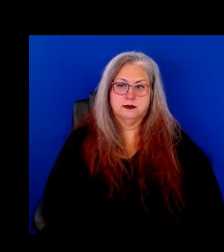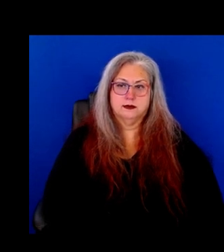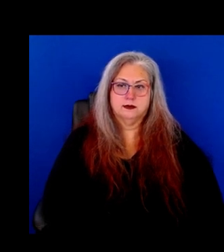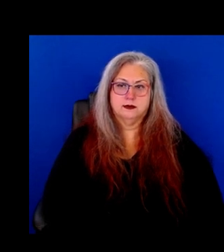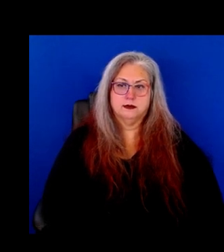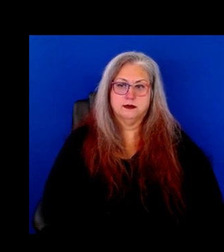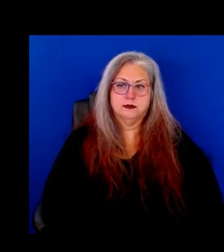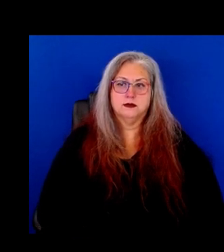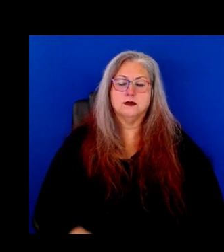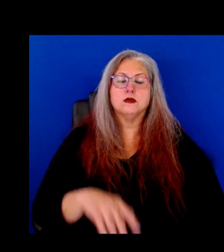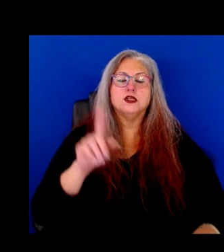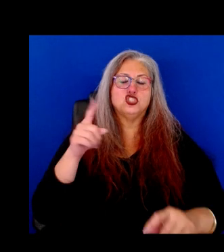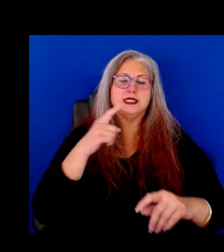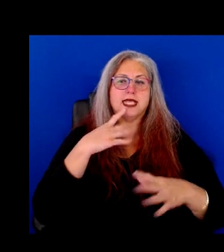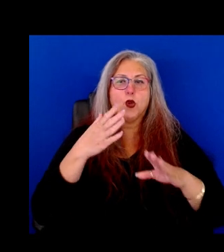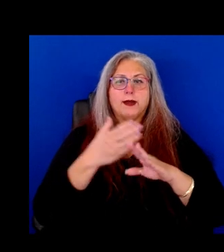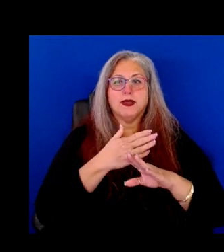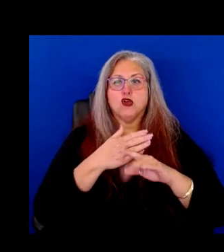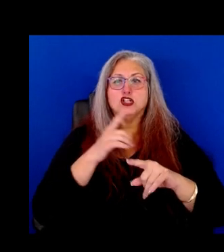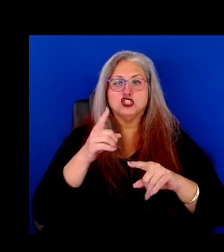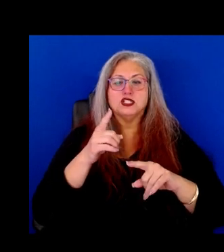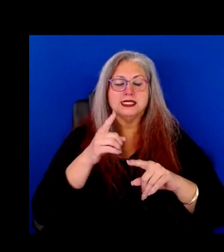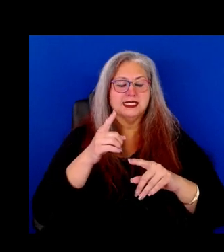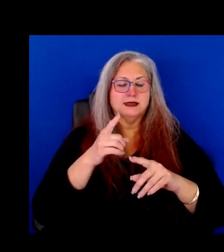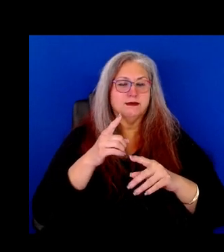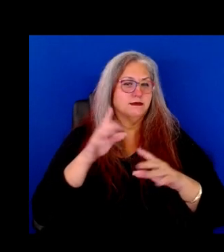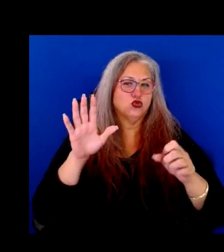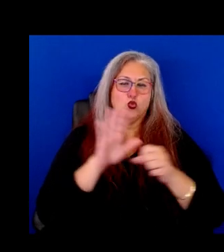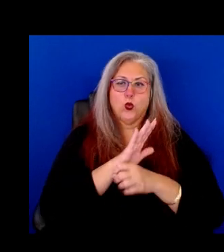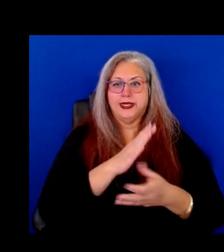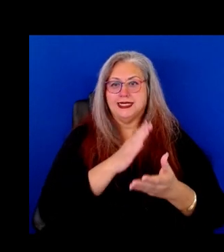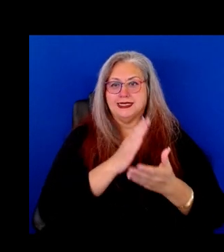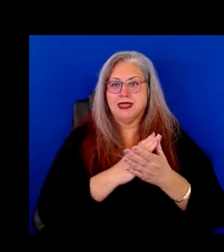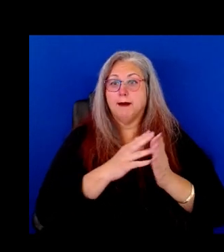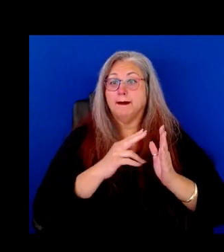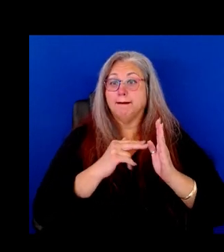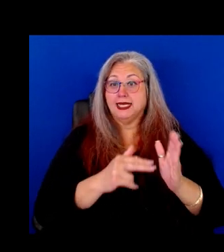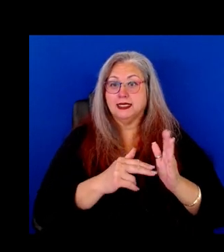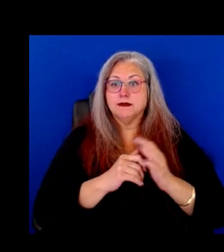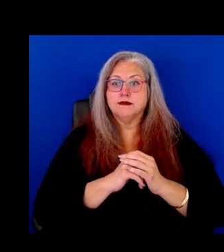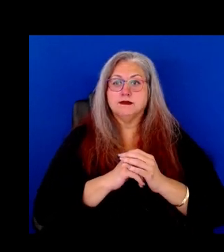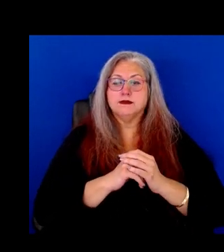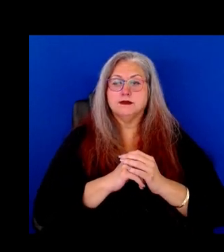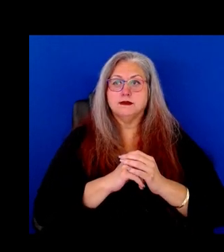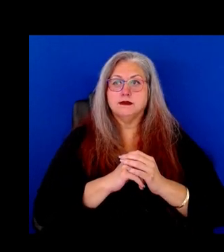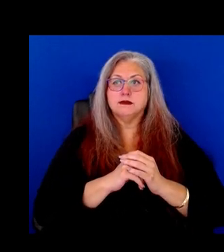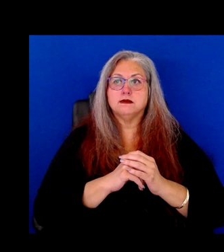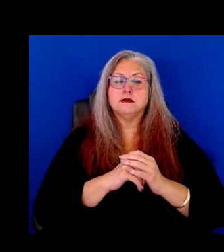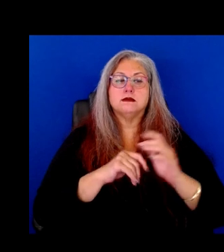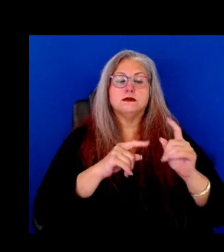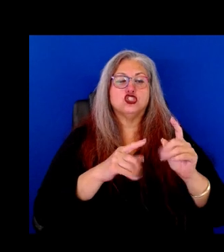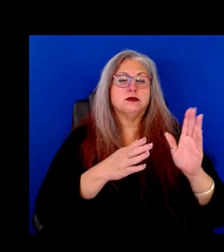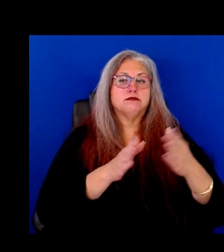So like she said earlier, that she completely stopped painting and turned